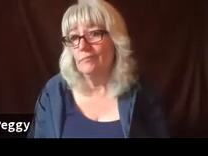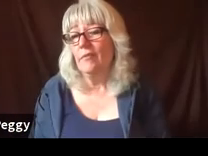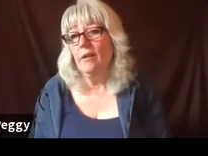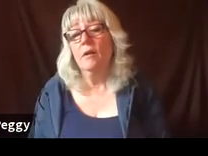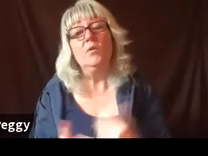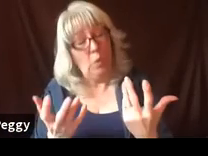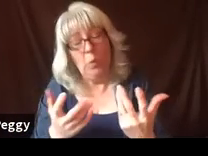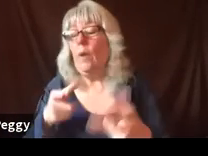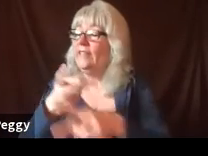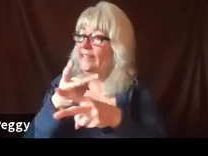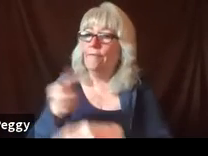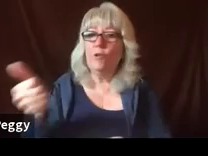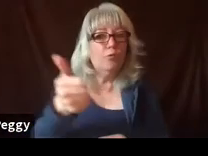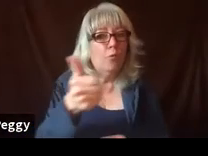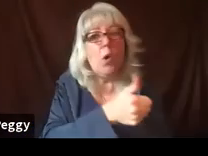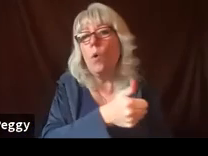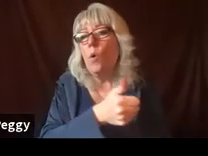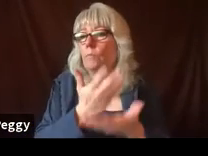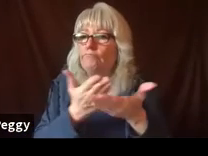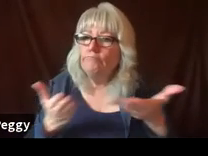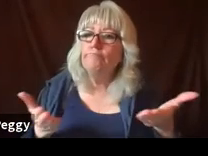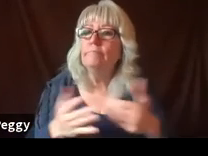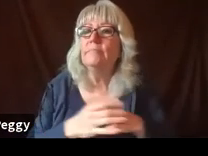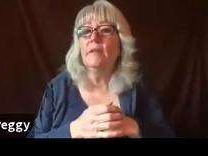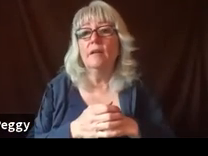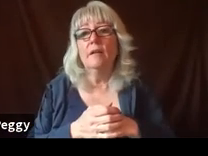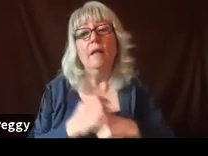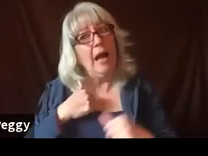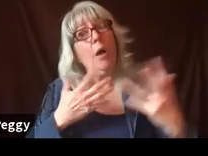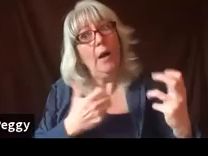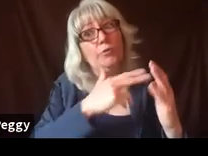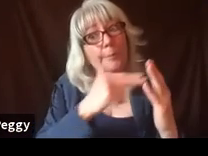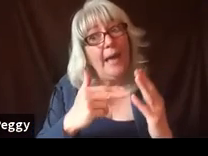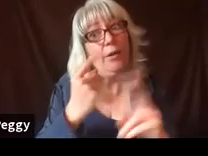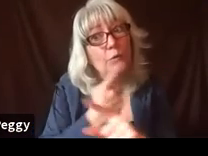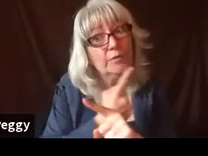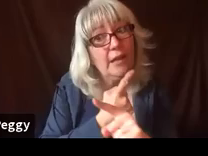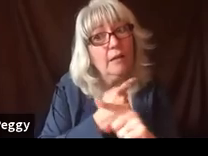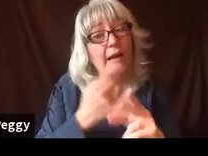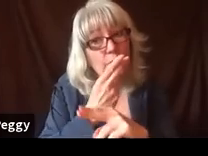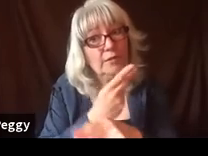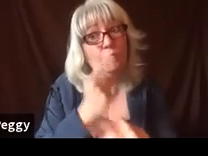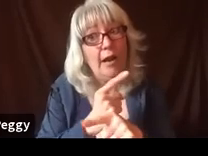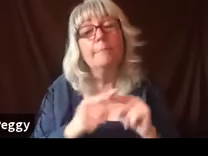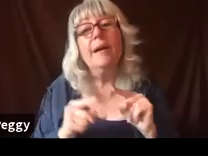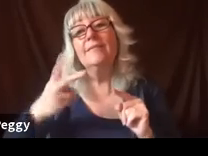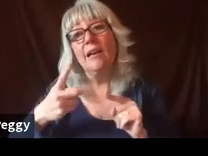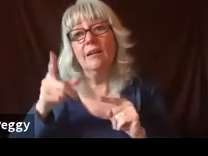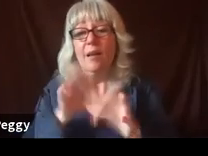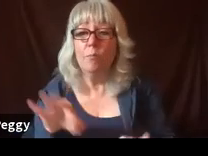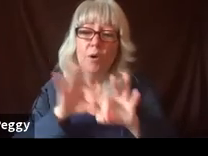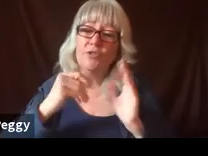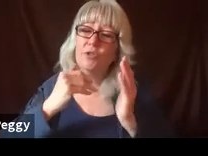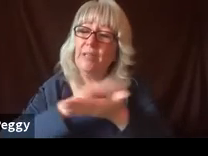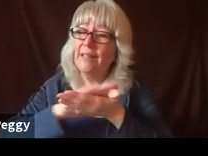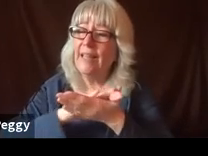care of your own things. And one, I want you to paint and use them. And two, I want you to clean them properly. The brushes I got